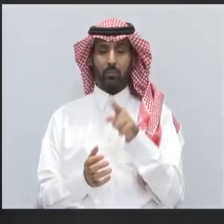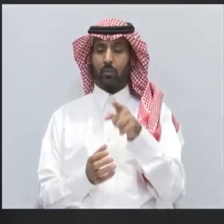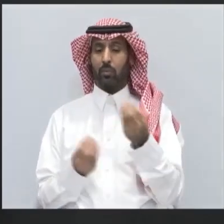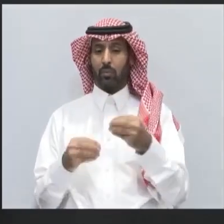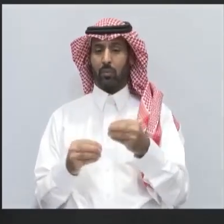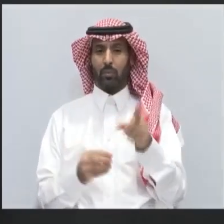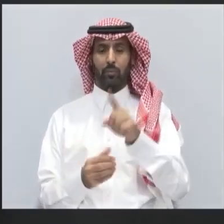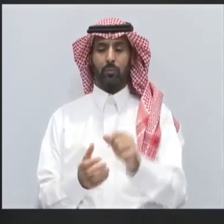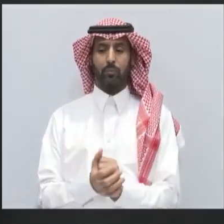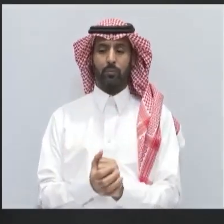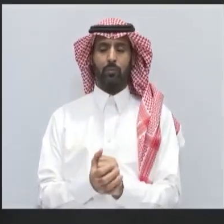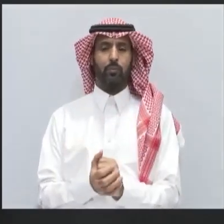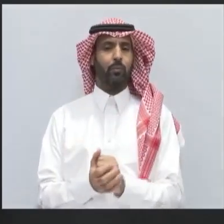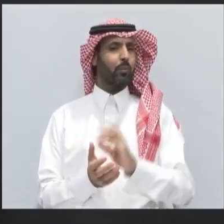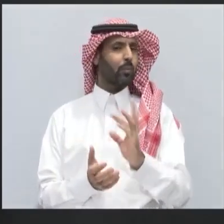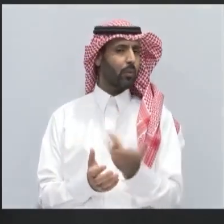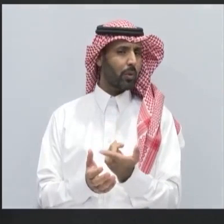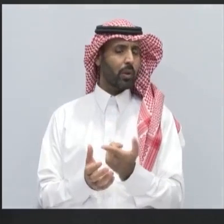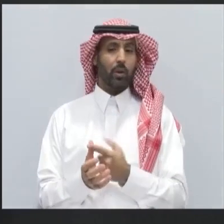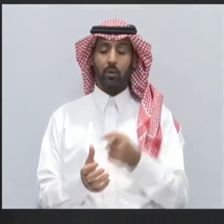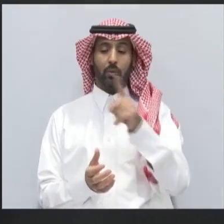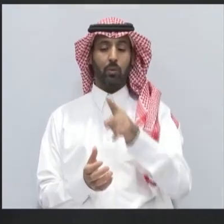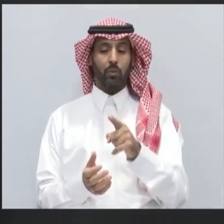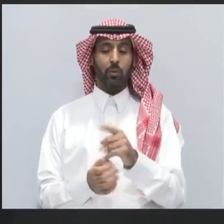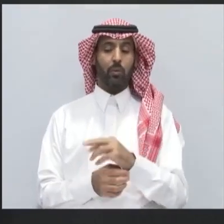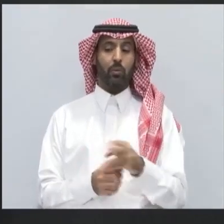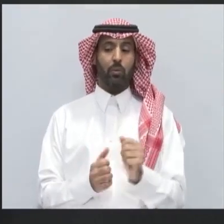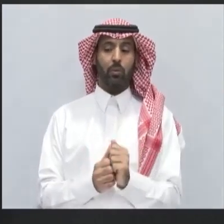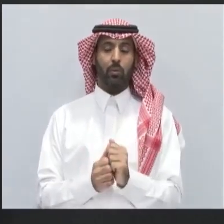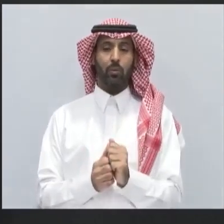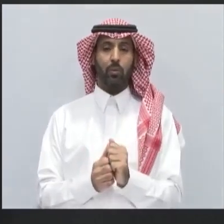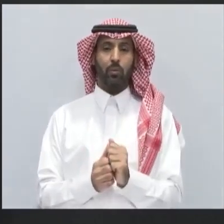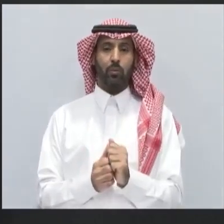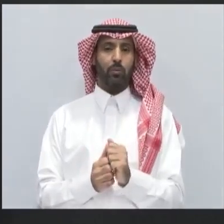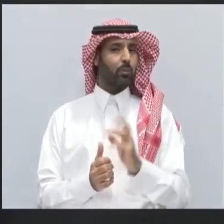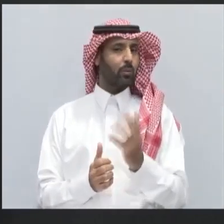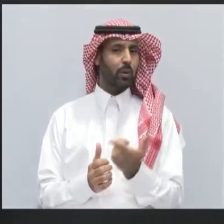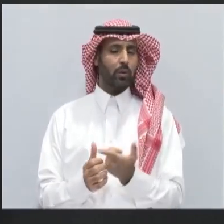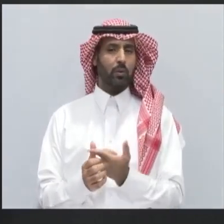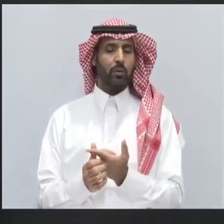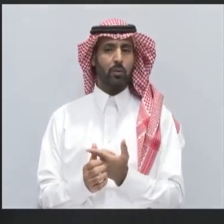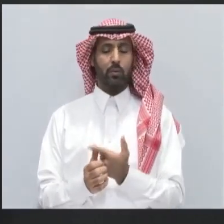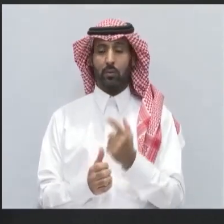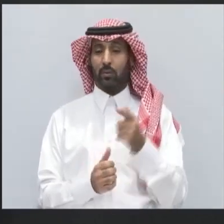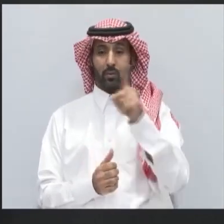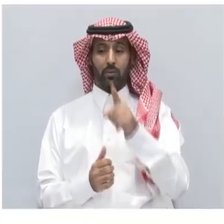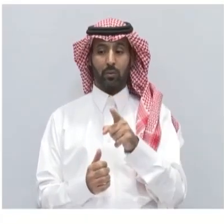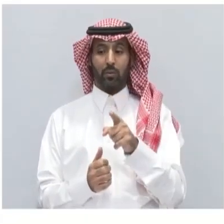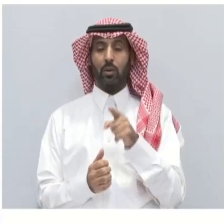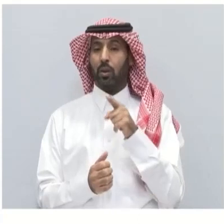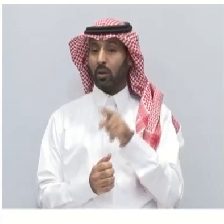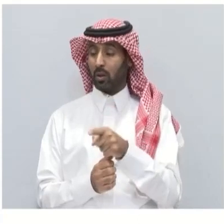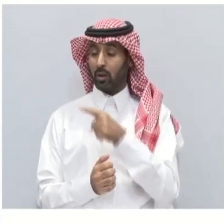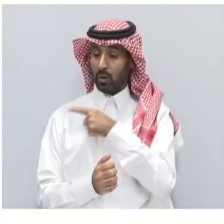many questions. What kind of questions they ask you? What kind of questions